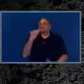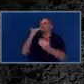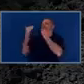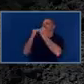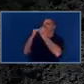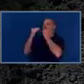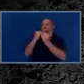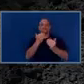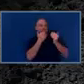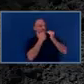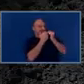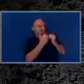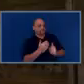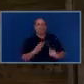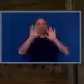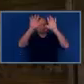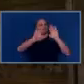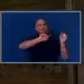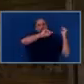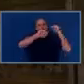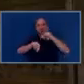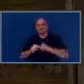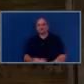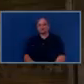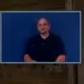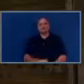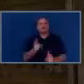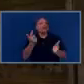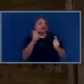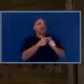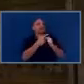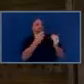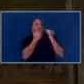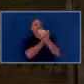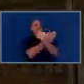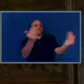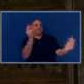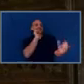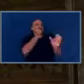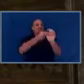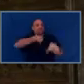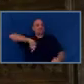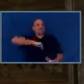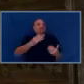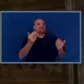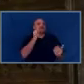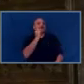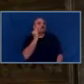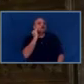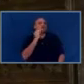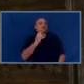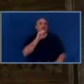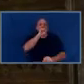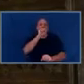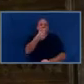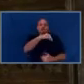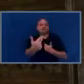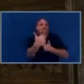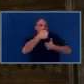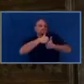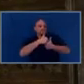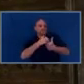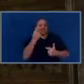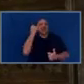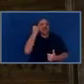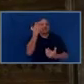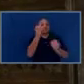you. Great to be here. And thank you for joining us at home. We've loved having you too. For more updates on OSIRIS-REx journey back